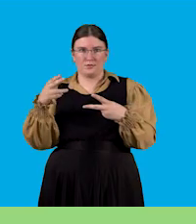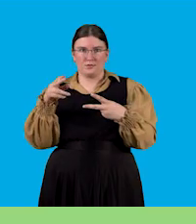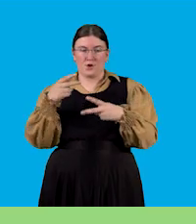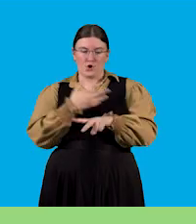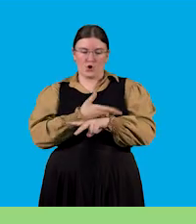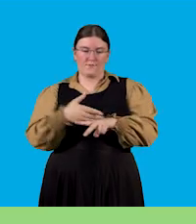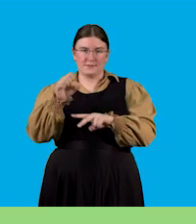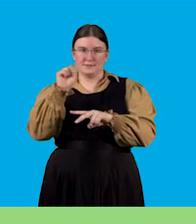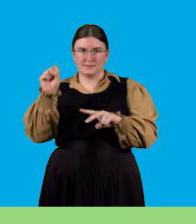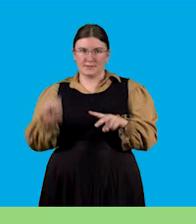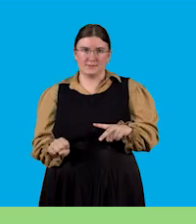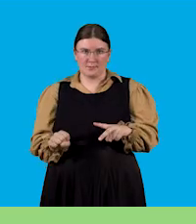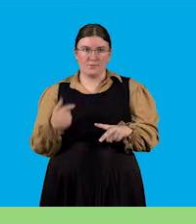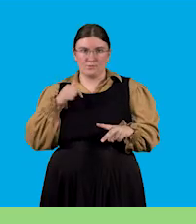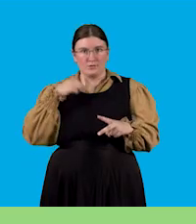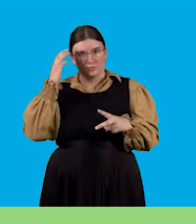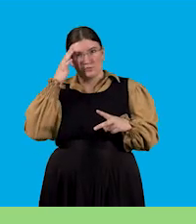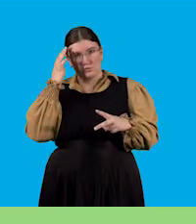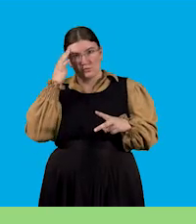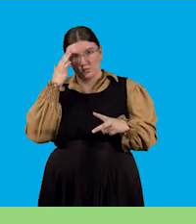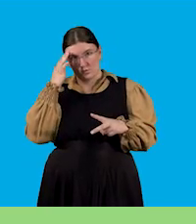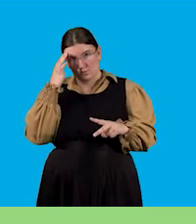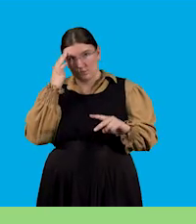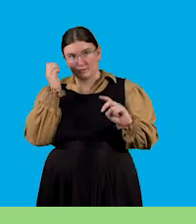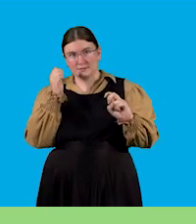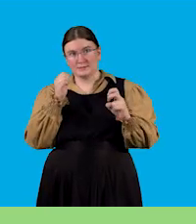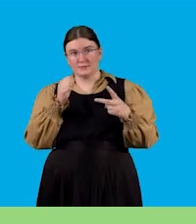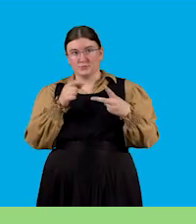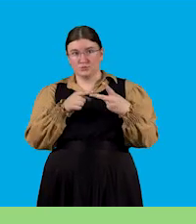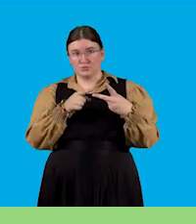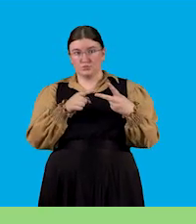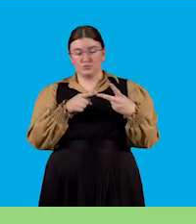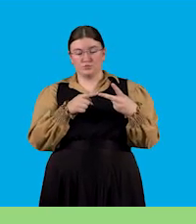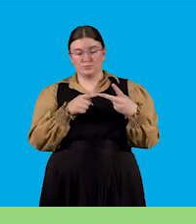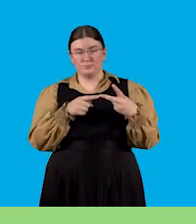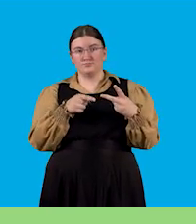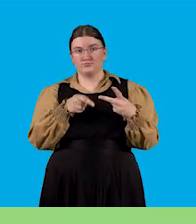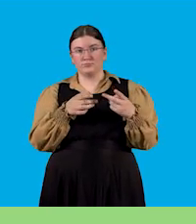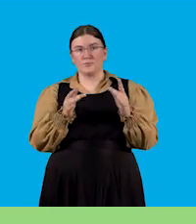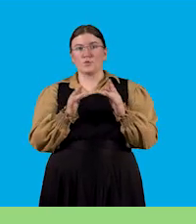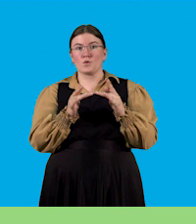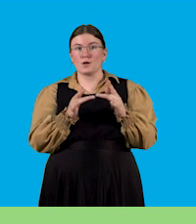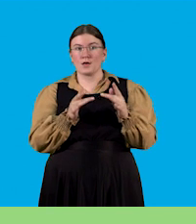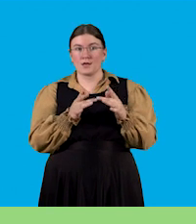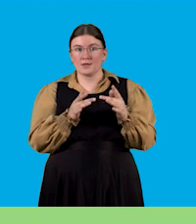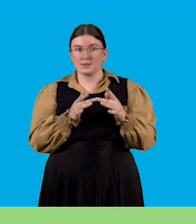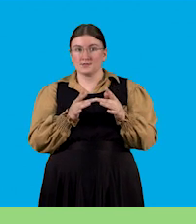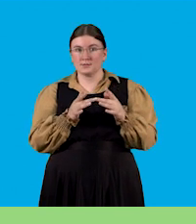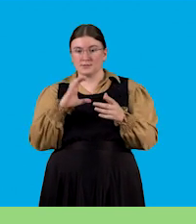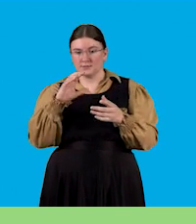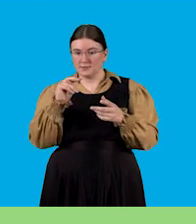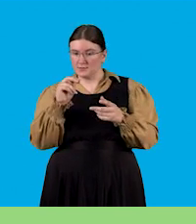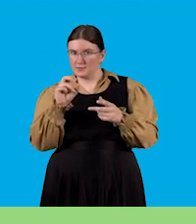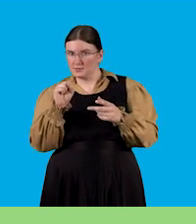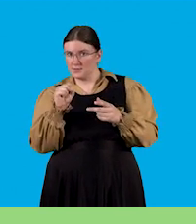we know that it is the second of two parts of the nervous system. We know that it connects